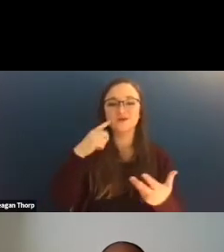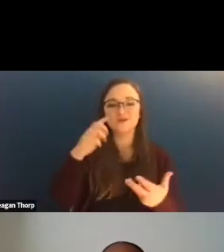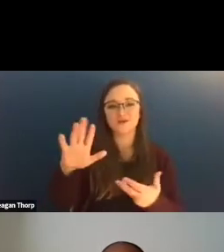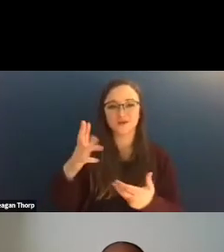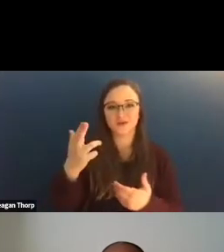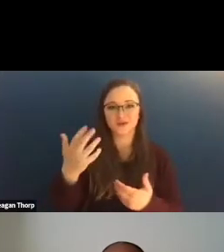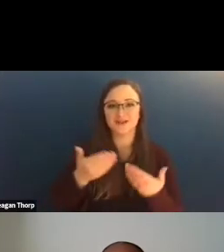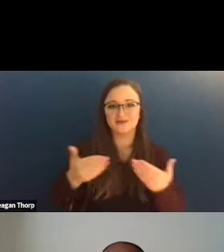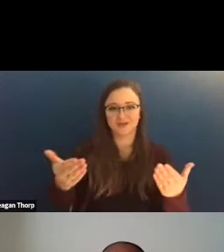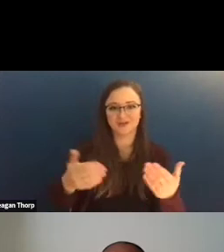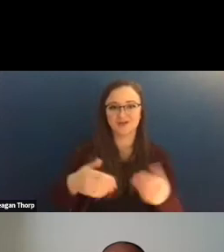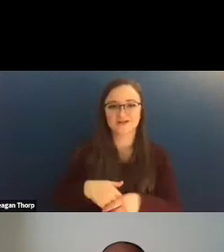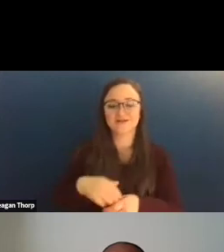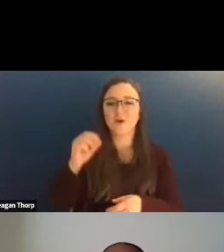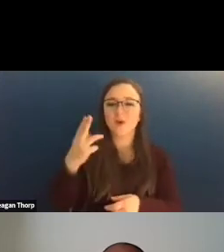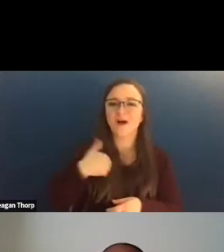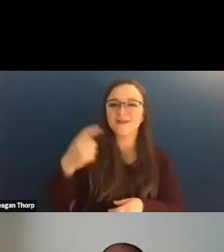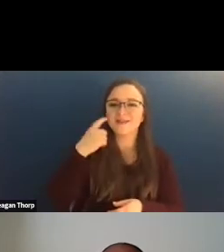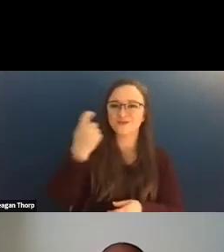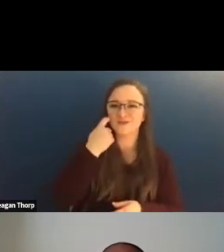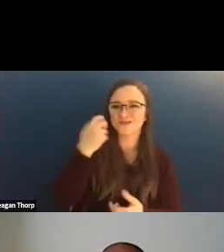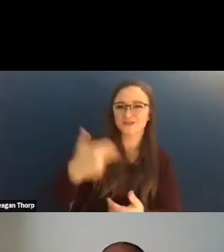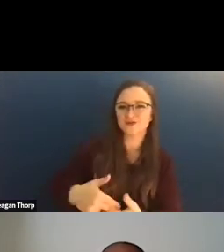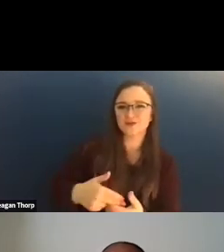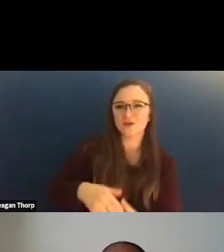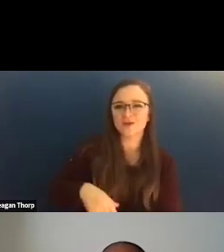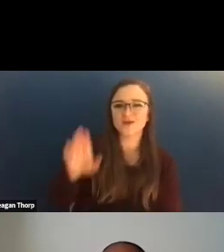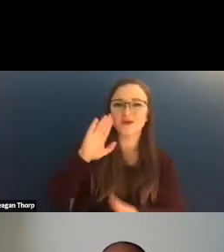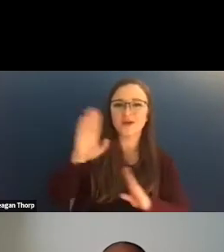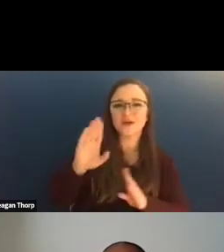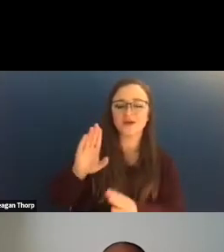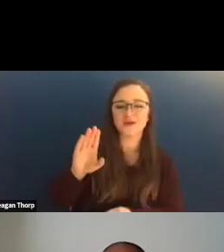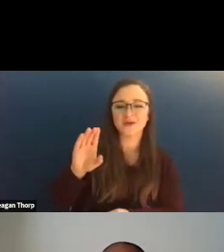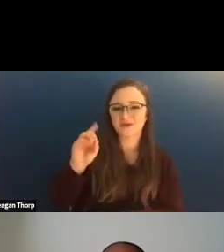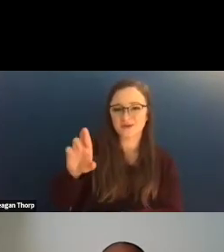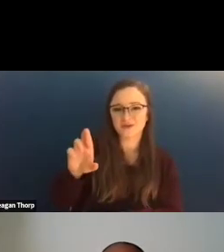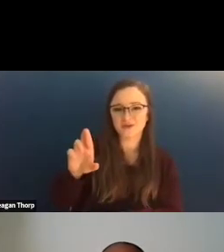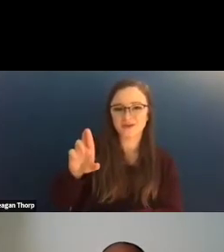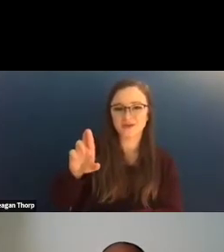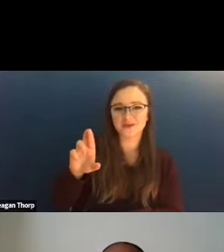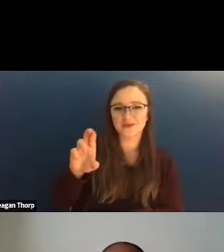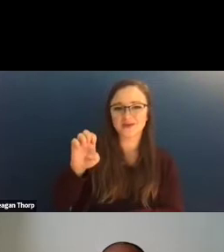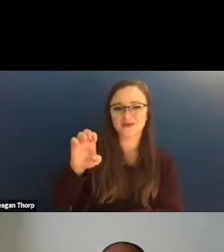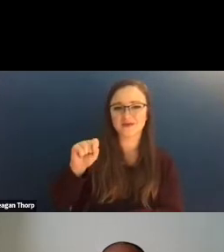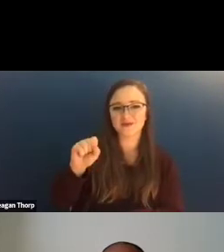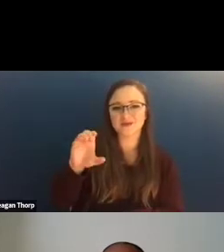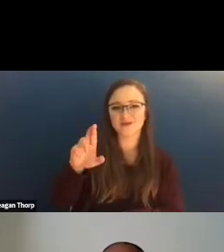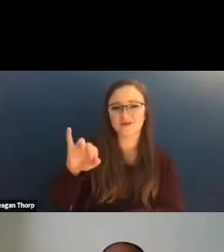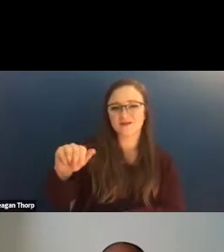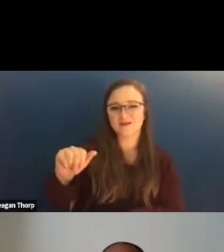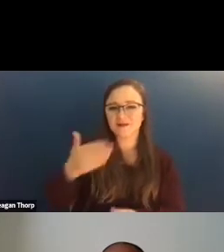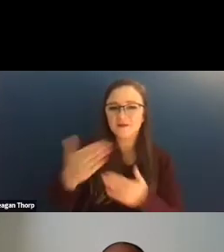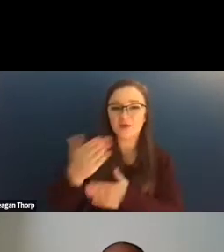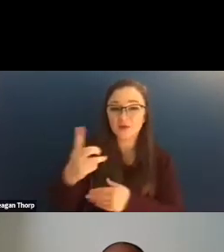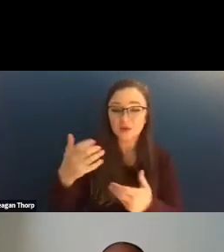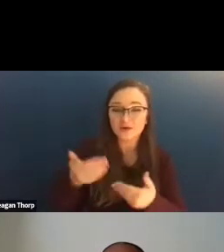is just joining right now. So, hi, Dr. Escorcia, good morning. If you want to introduce yourself briefly, we're going to